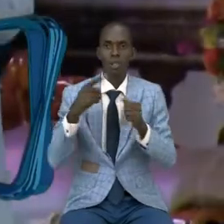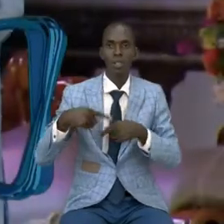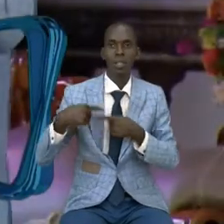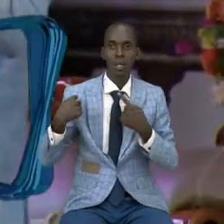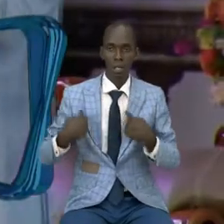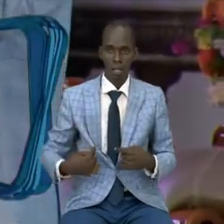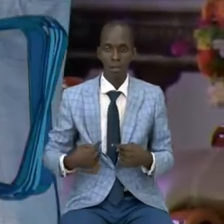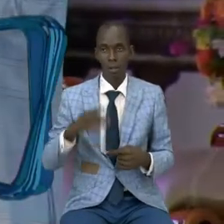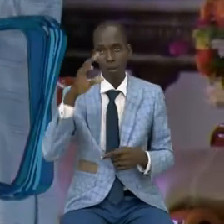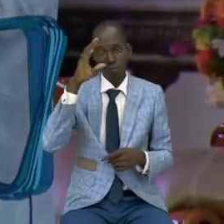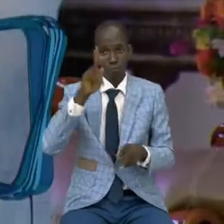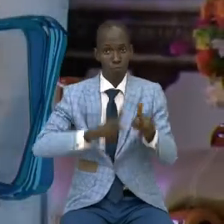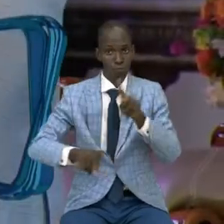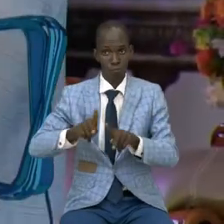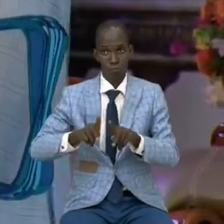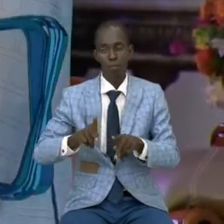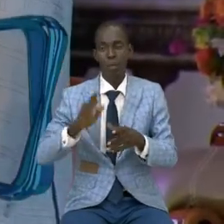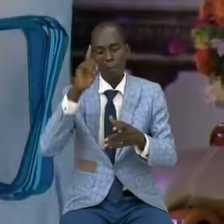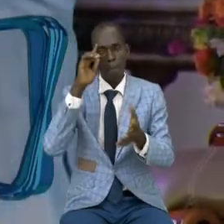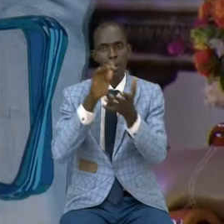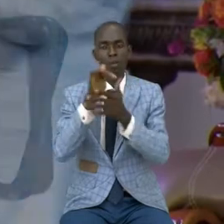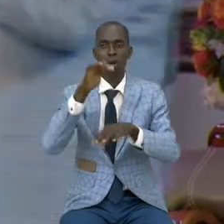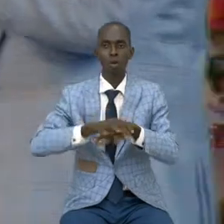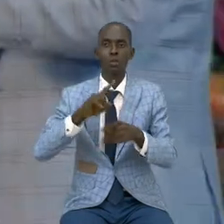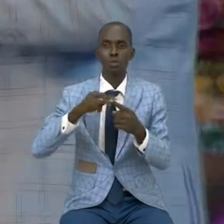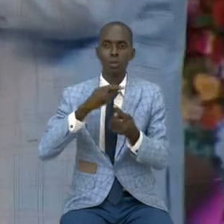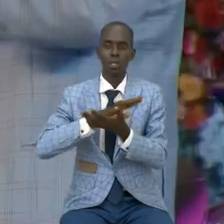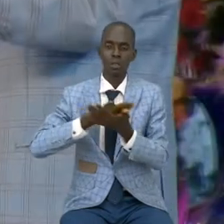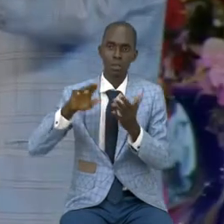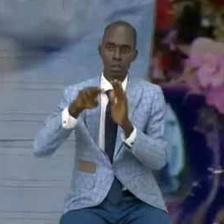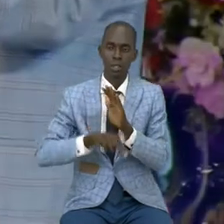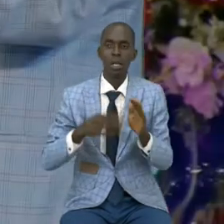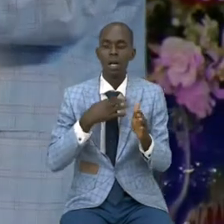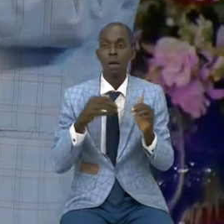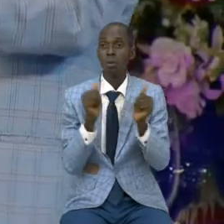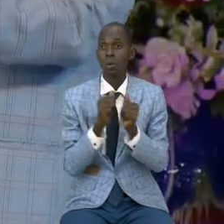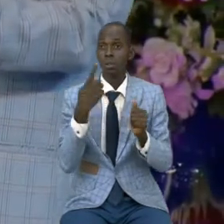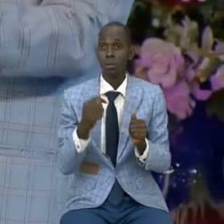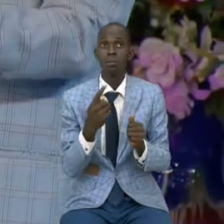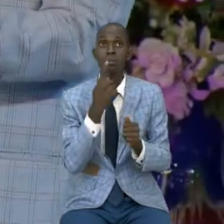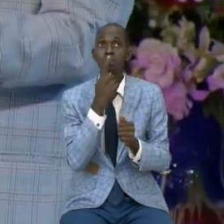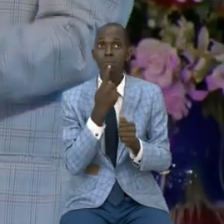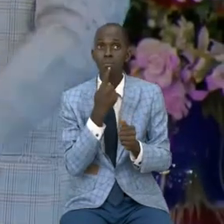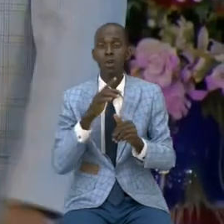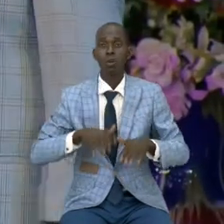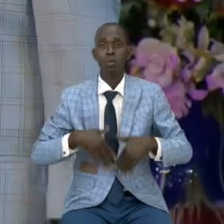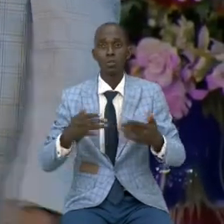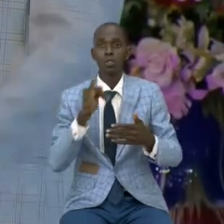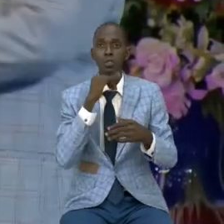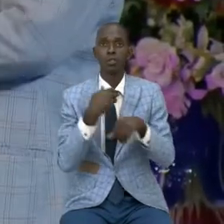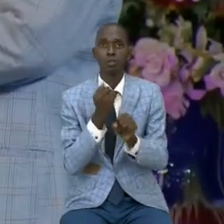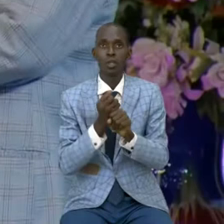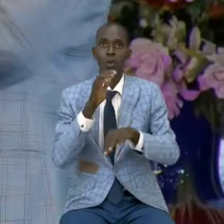man believeth unto righteousness, and with the mouth confession is made